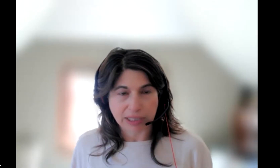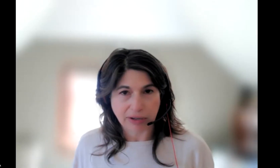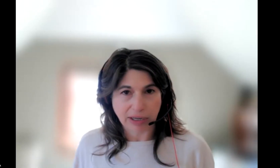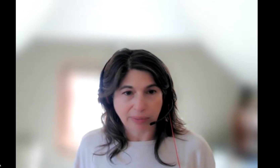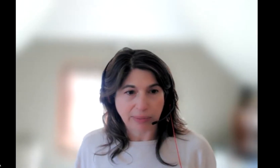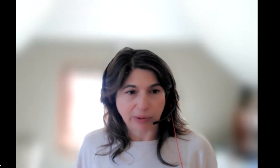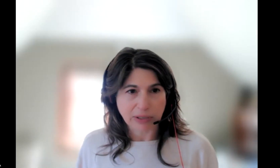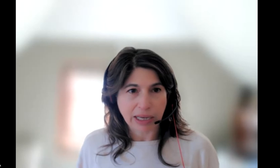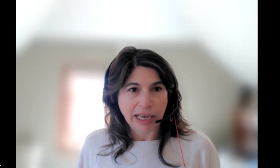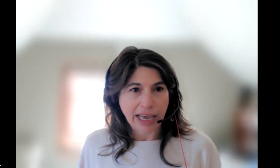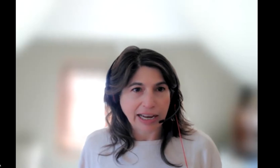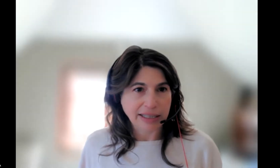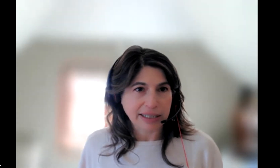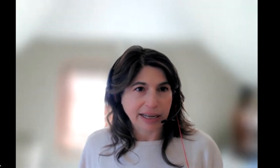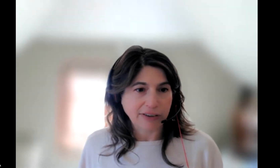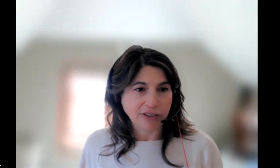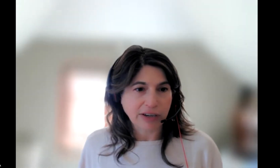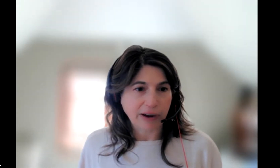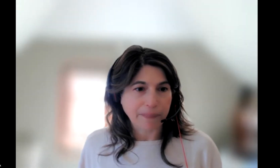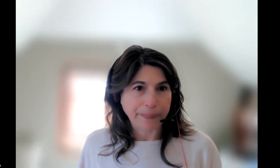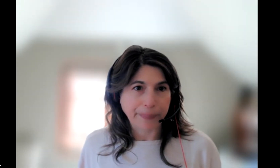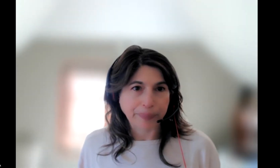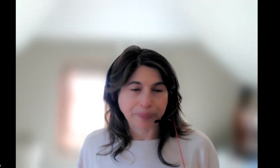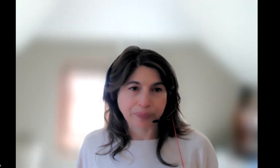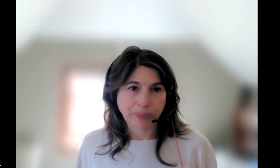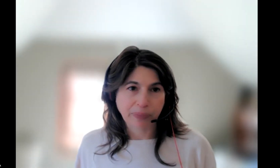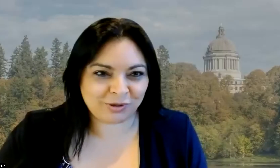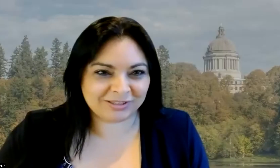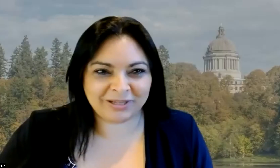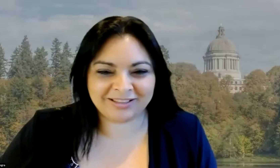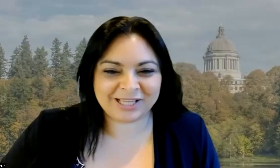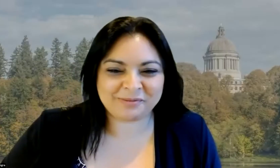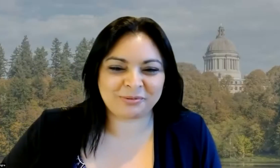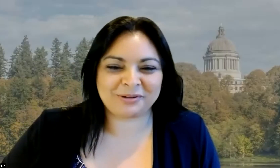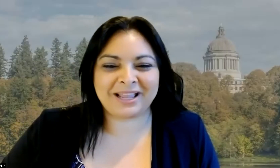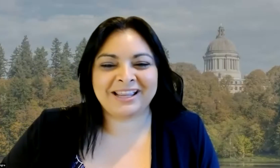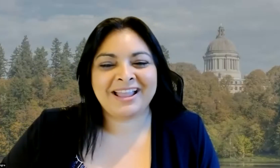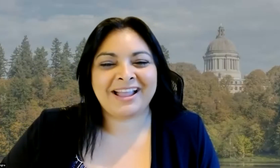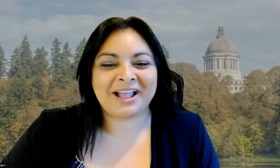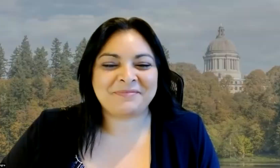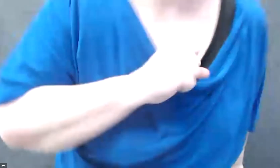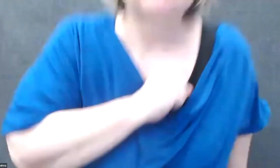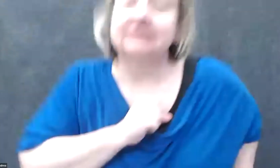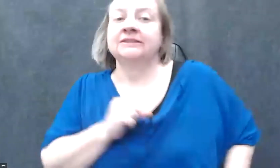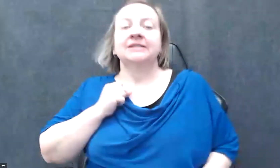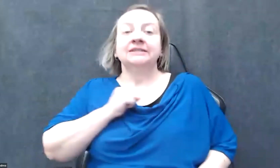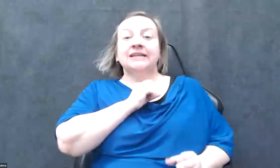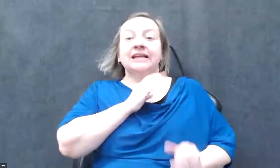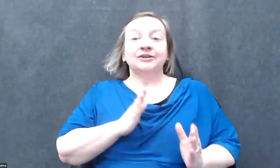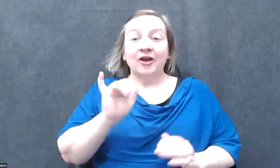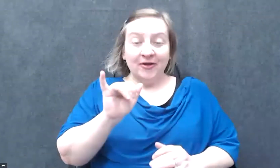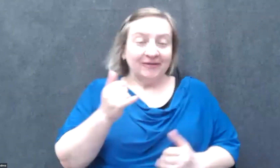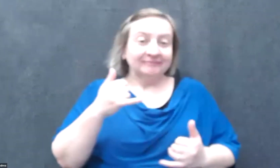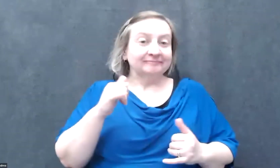questions from steering committee members. And I see Senator Dhingra. I'm so surprised, my hand's up right away. But